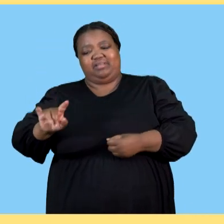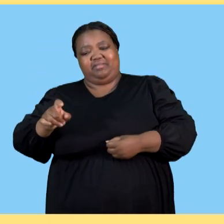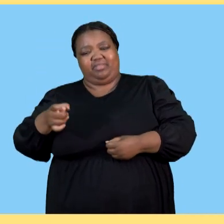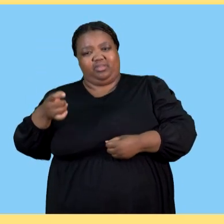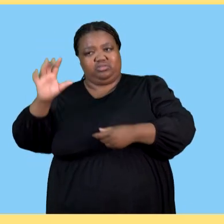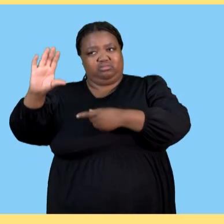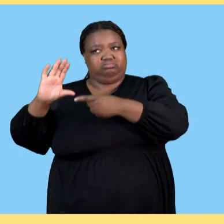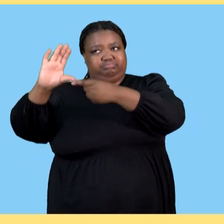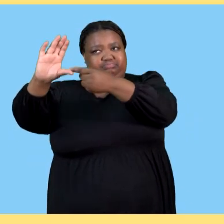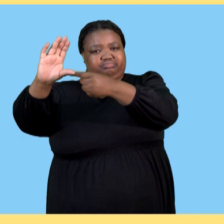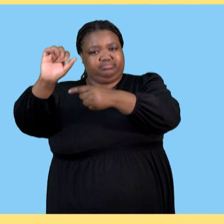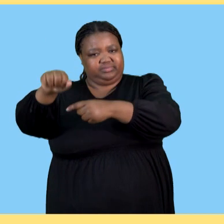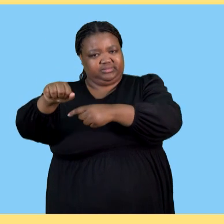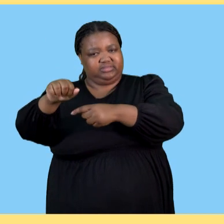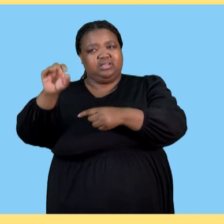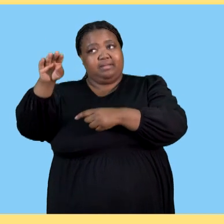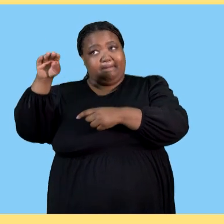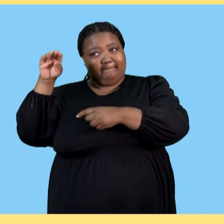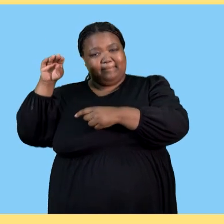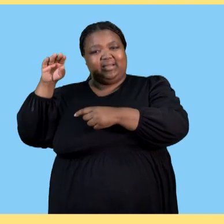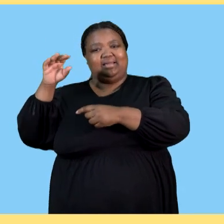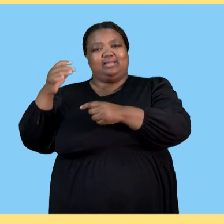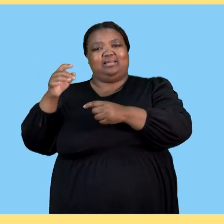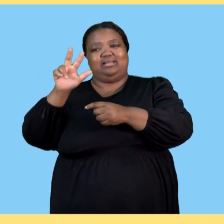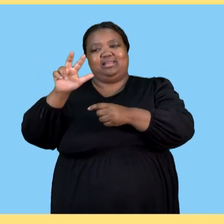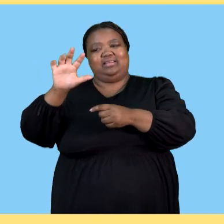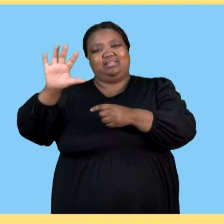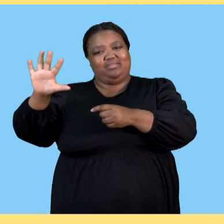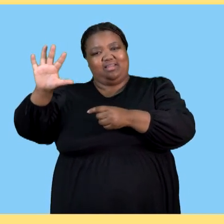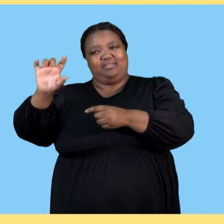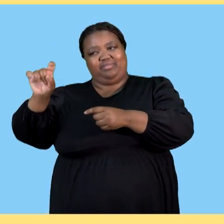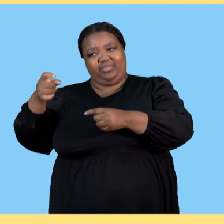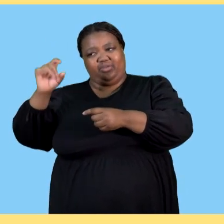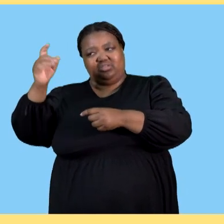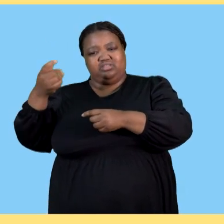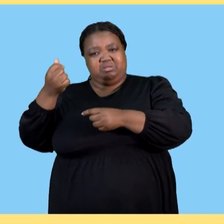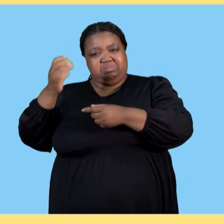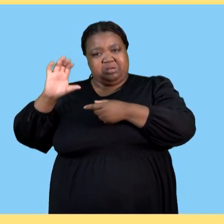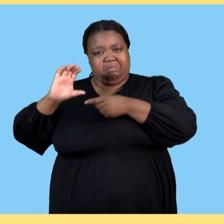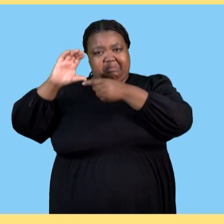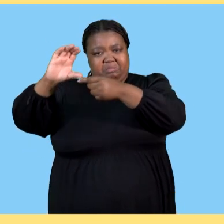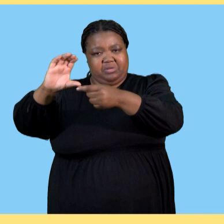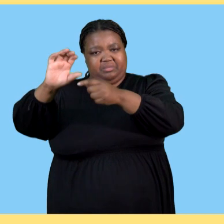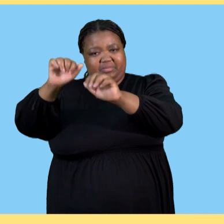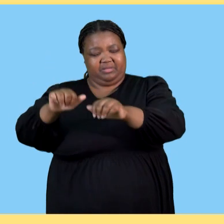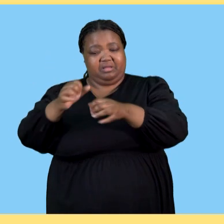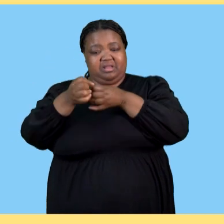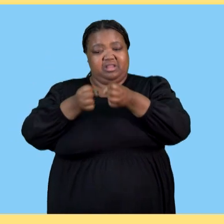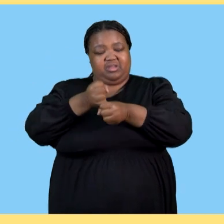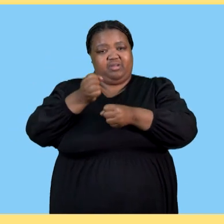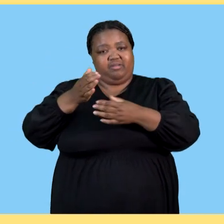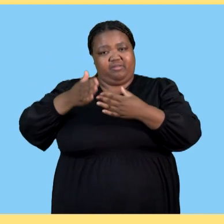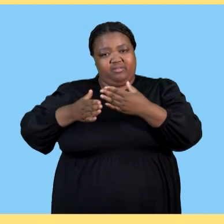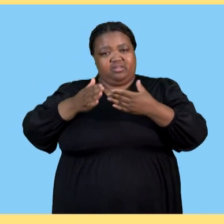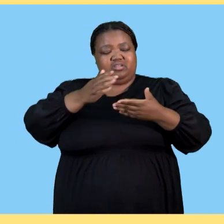are 85,000. So I'll come here, then I'll say bank 85,000. I am told that at